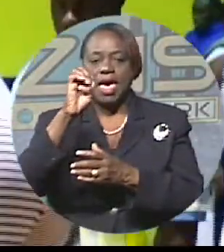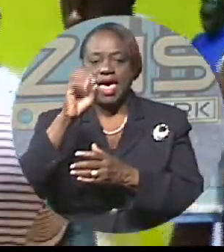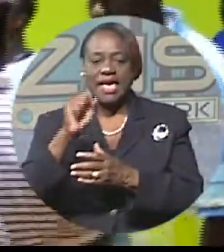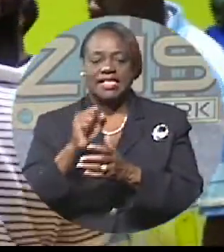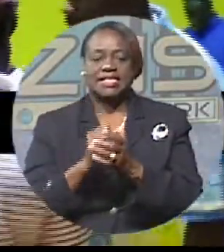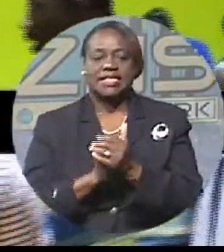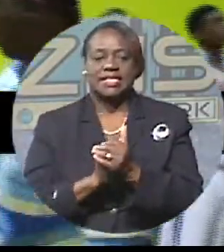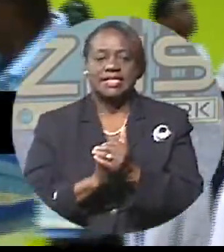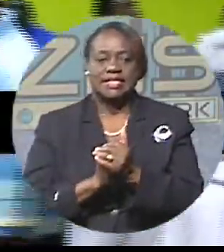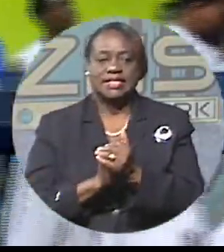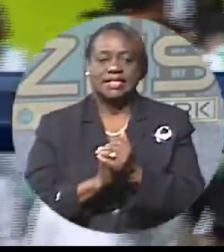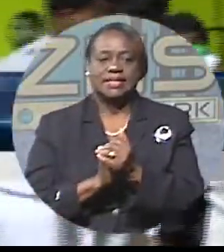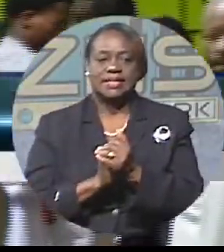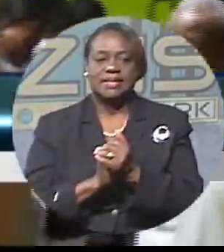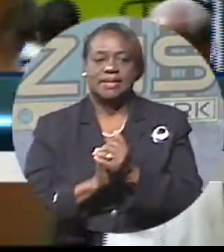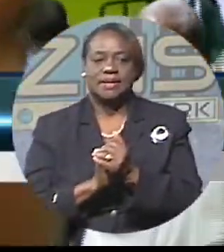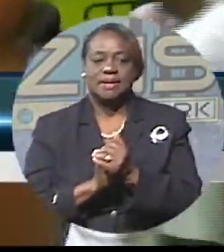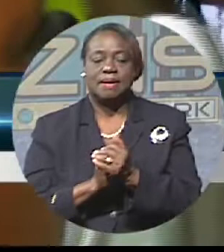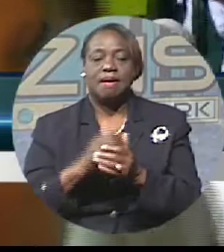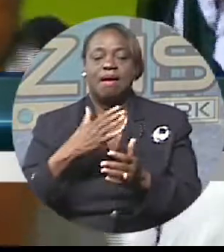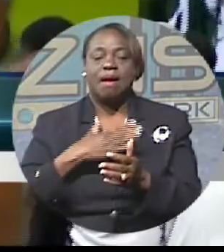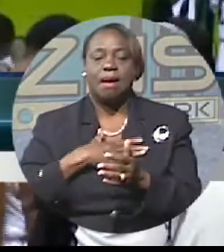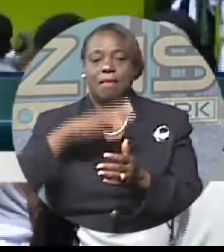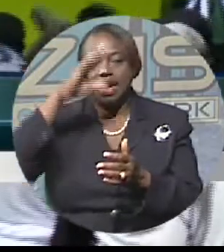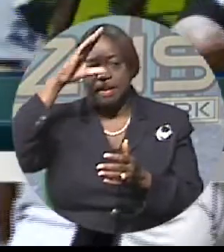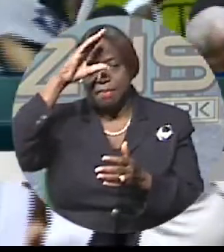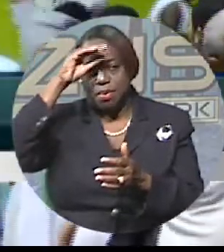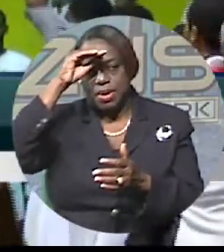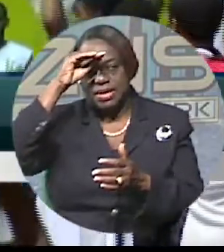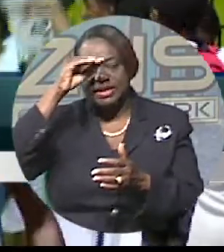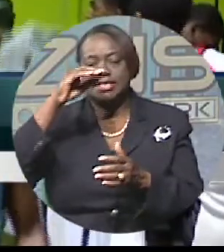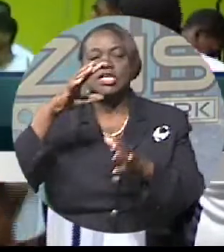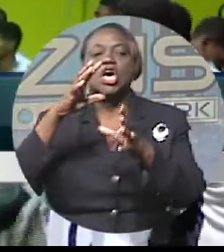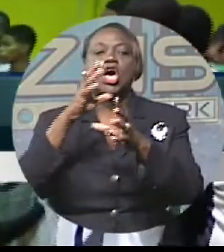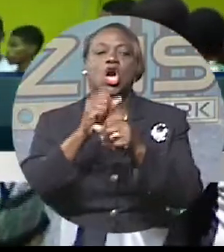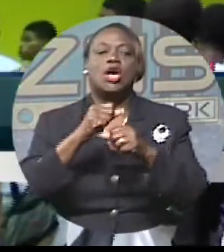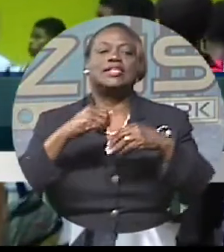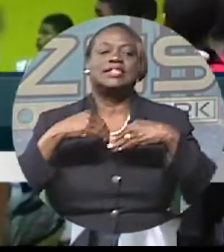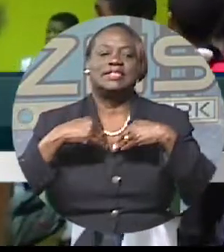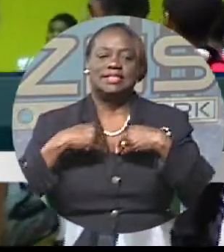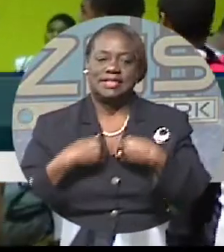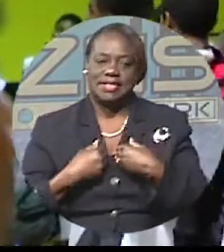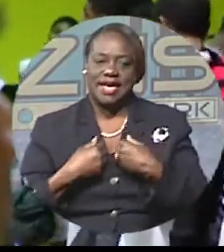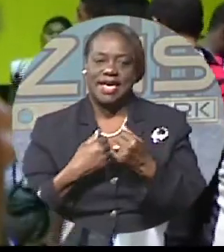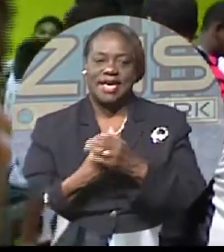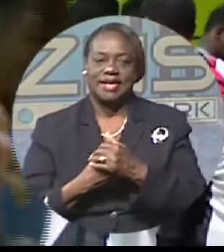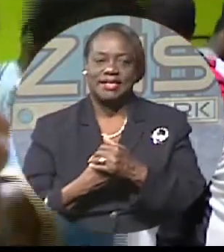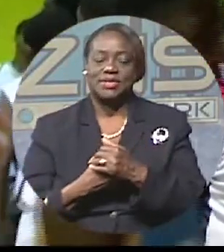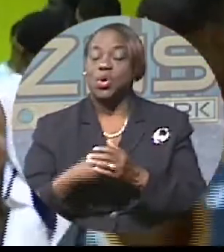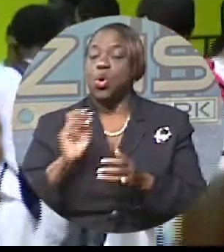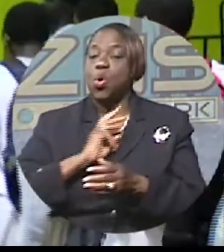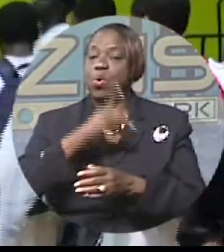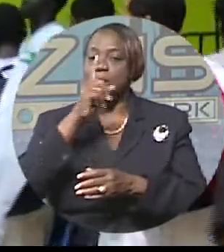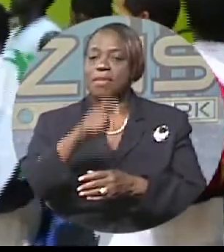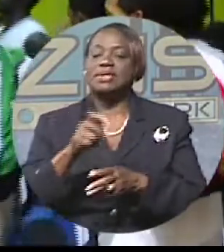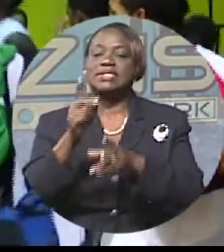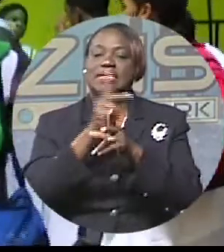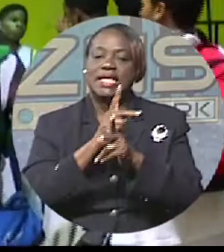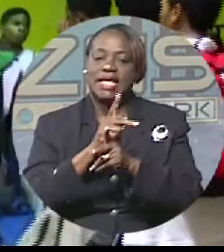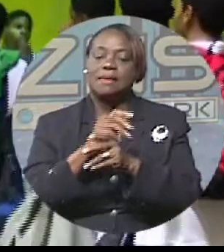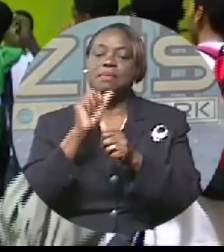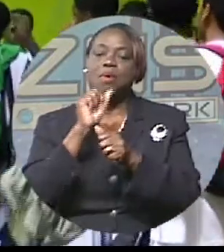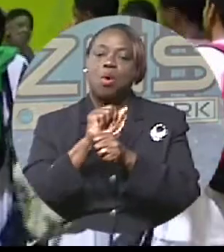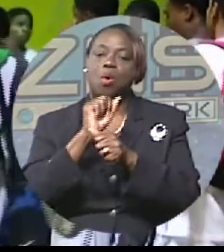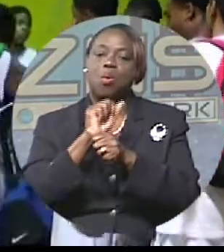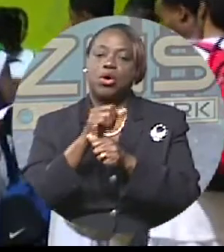63-43. Big and stronger. My boys got weary and tired. Besides that, they put on a good performance, man. We just got to keep working. Can't never